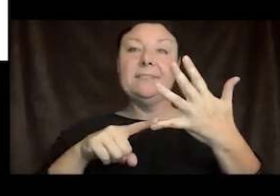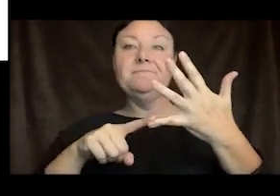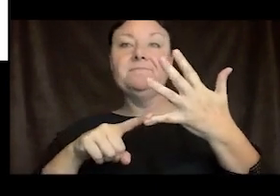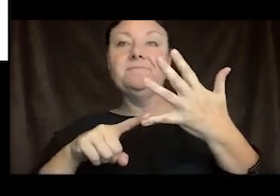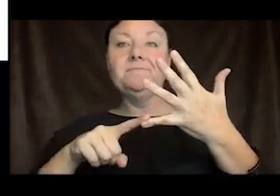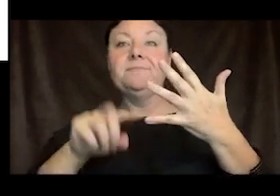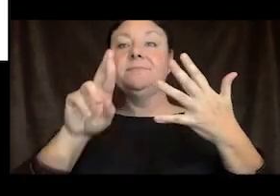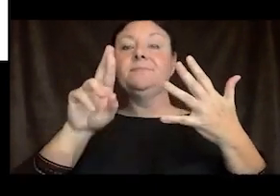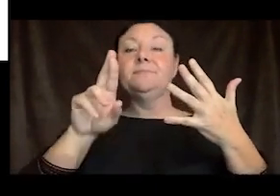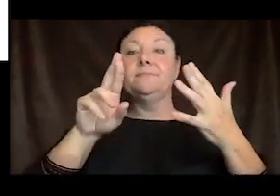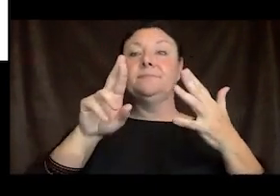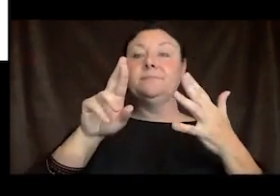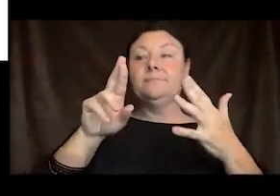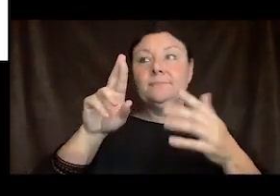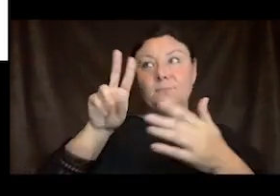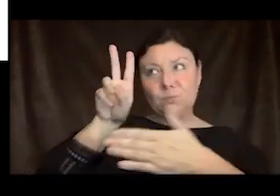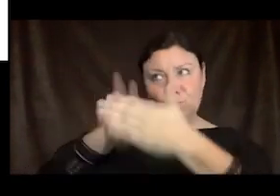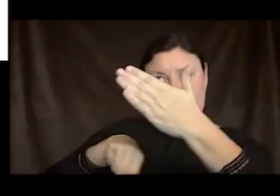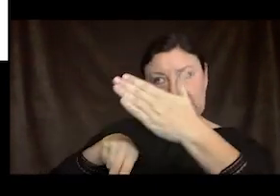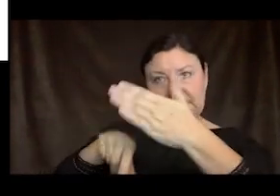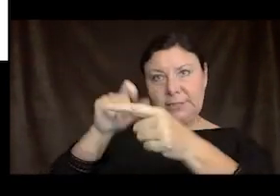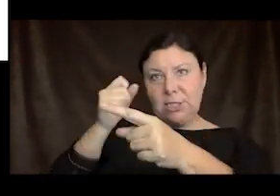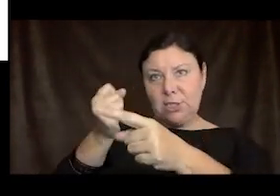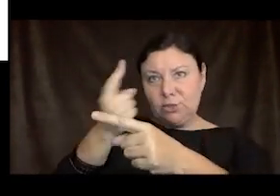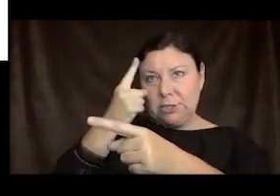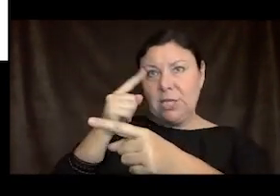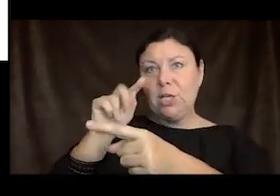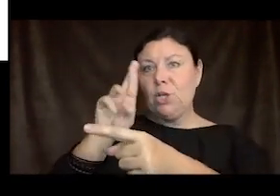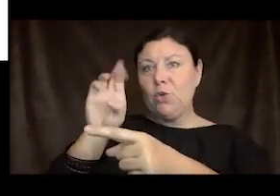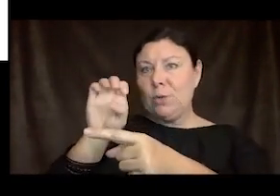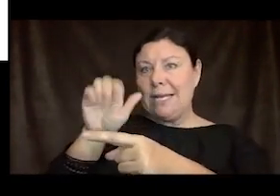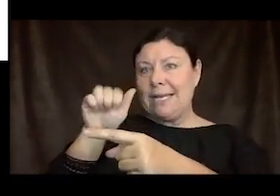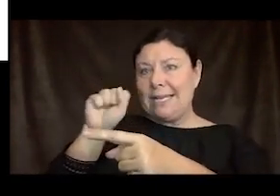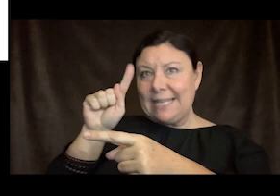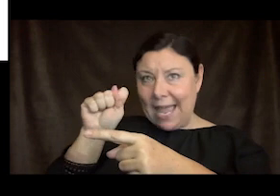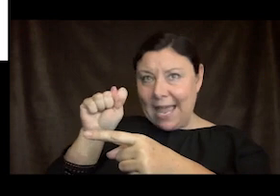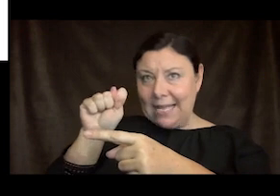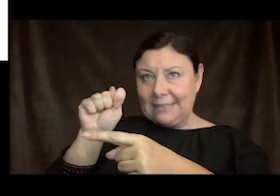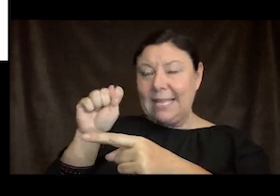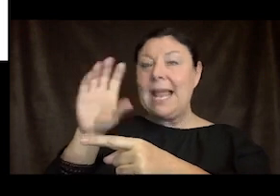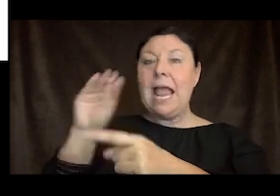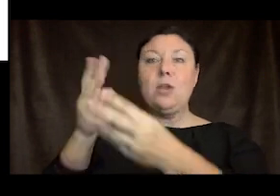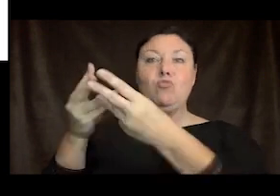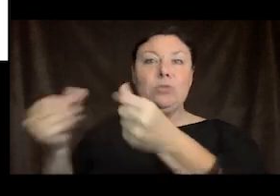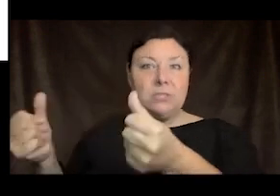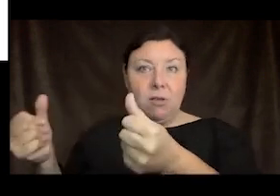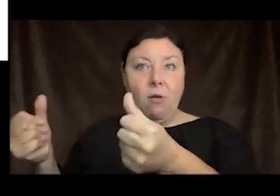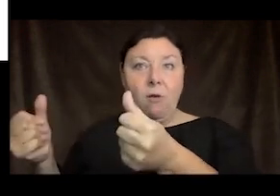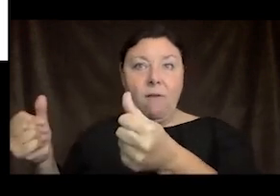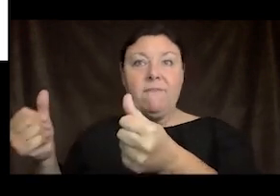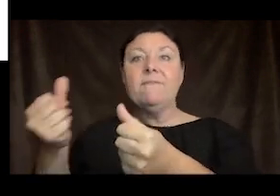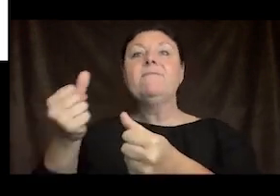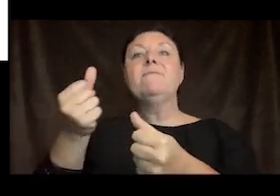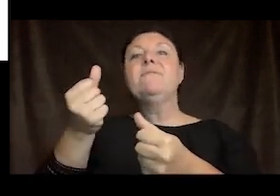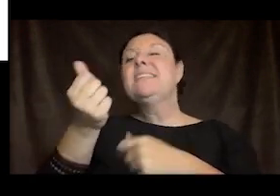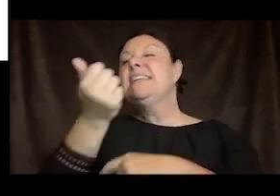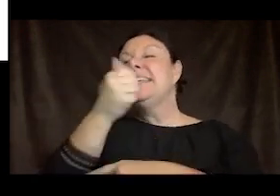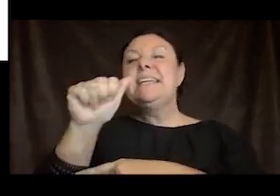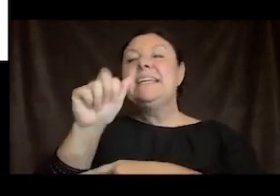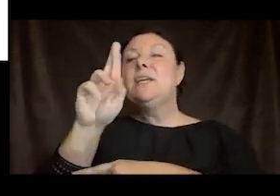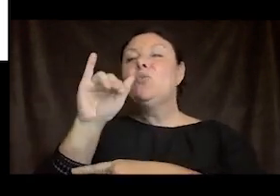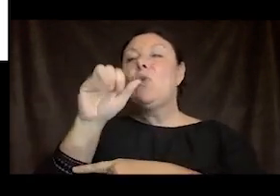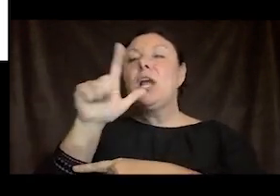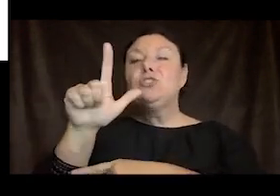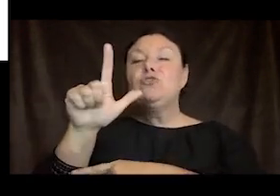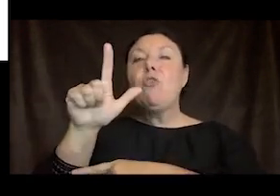racially stressful situation. This whole idea that if students